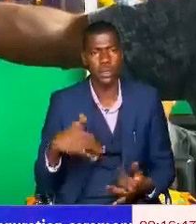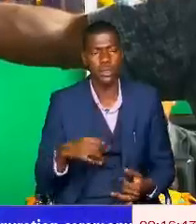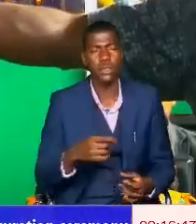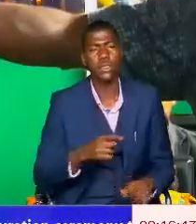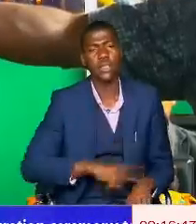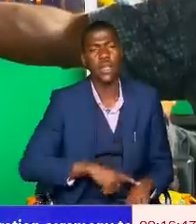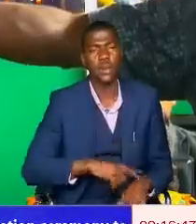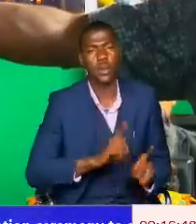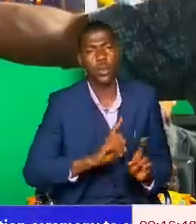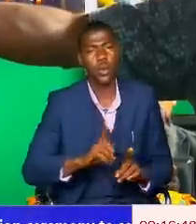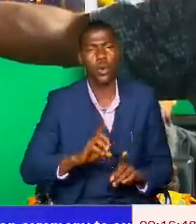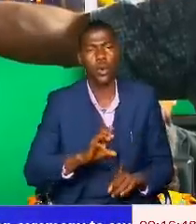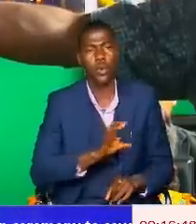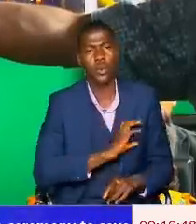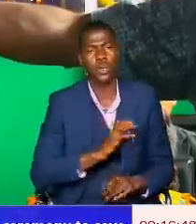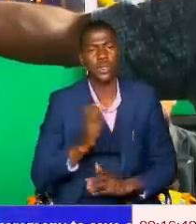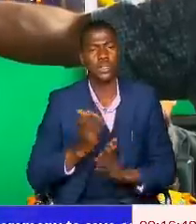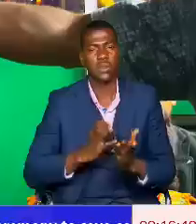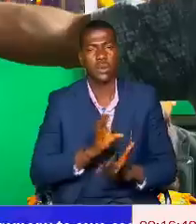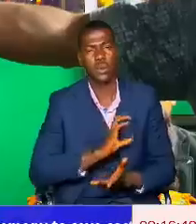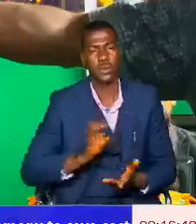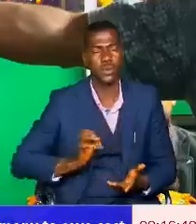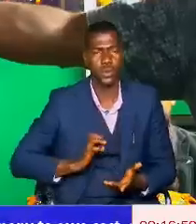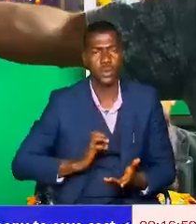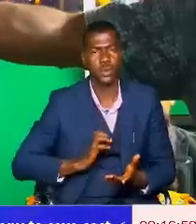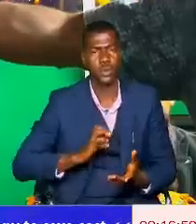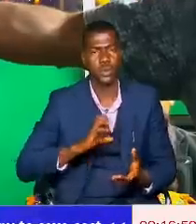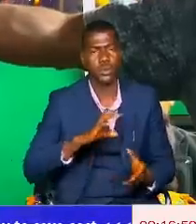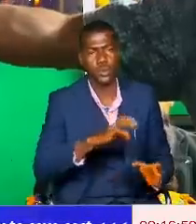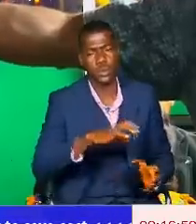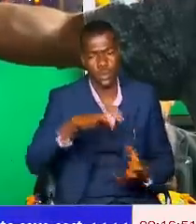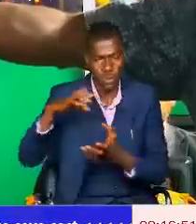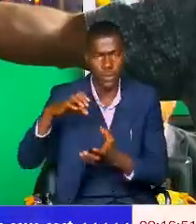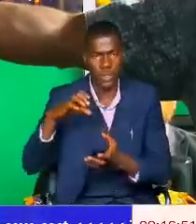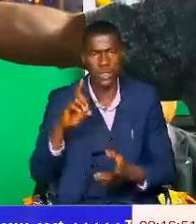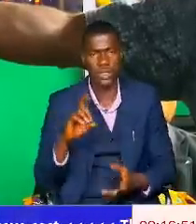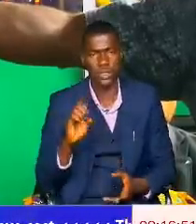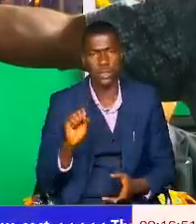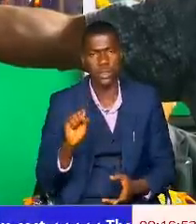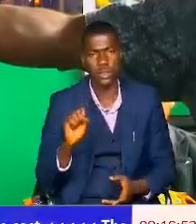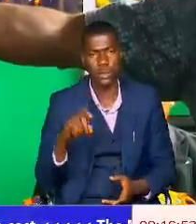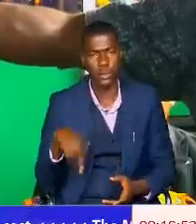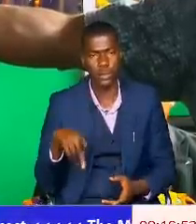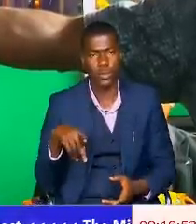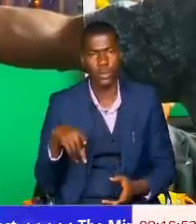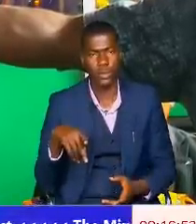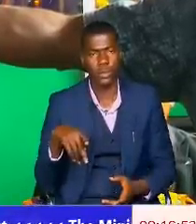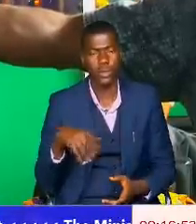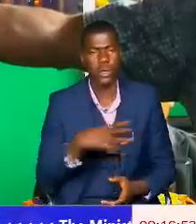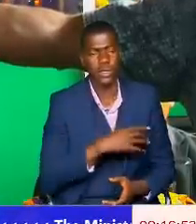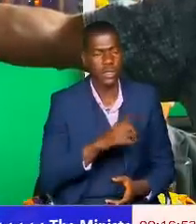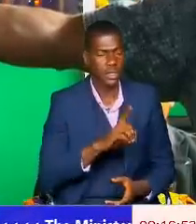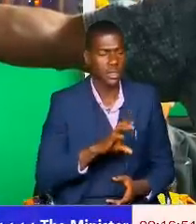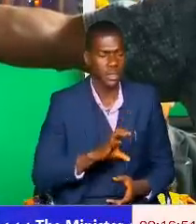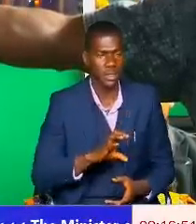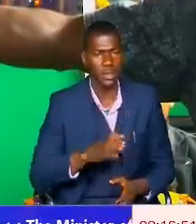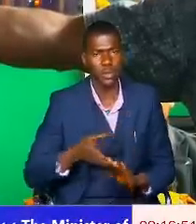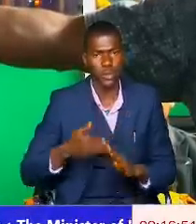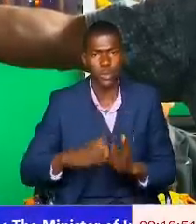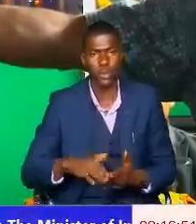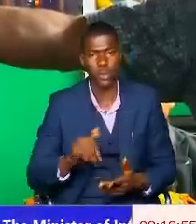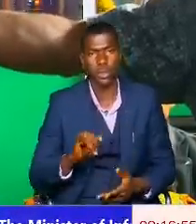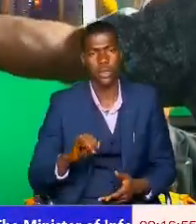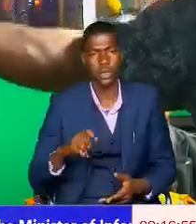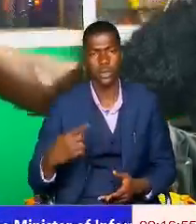to Police Service Commission, they promote him to DS from ASP to DSP. Okay. And the DC to AIG. Okay, thank you. Transfer to